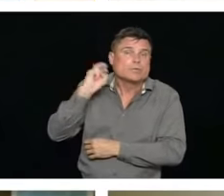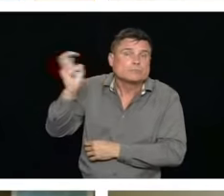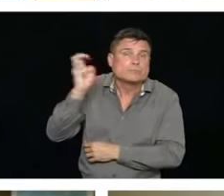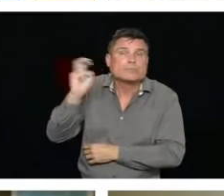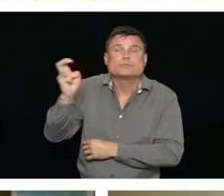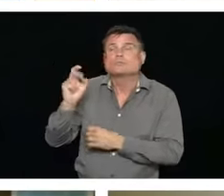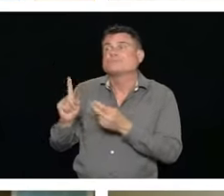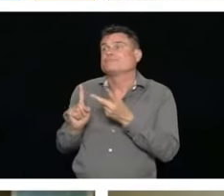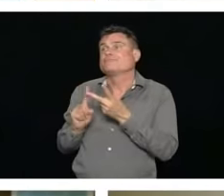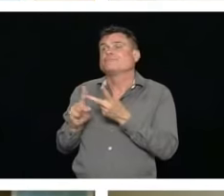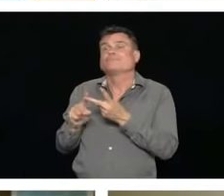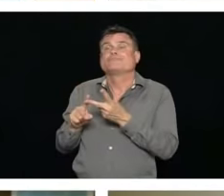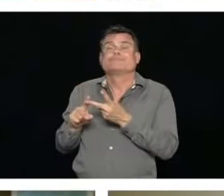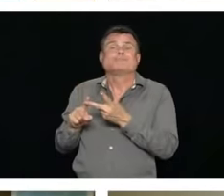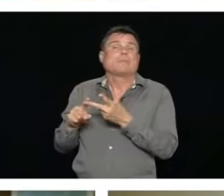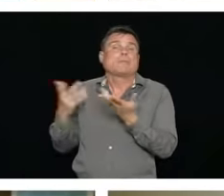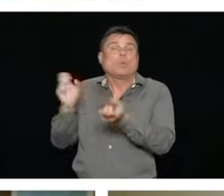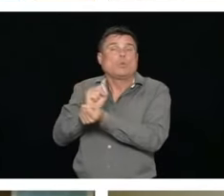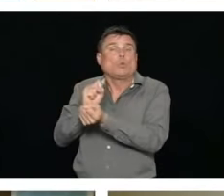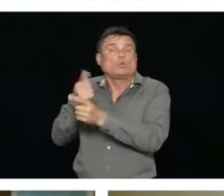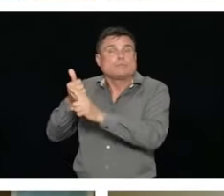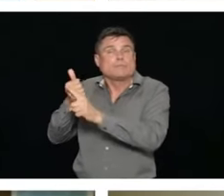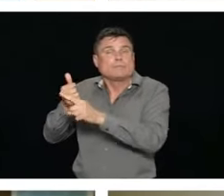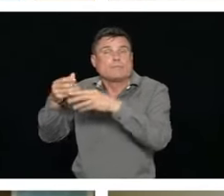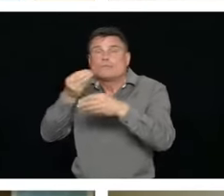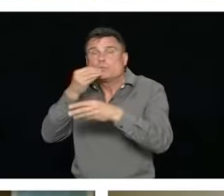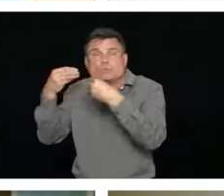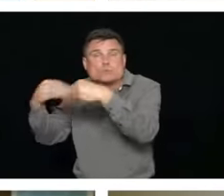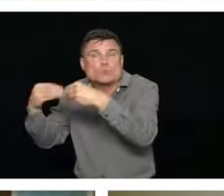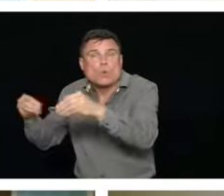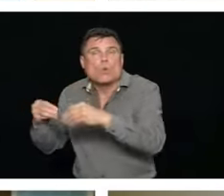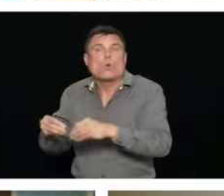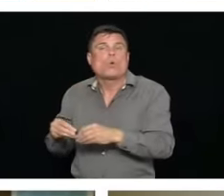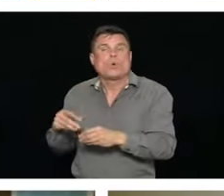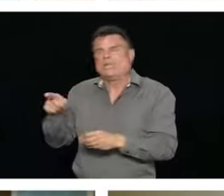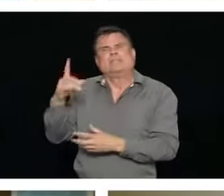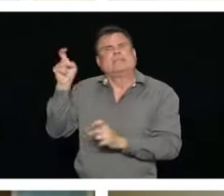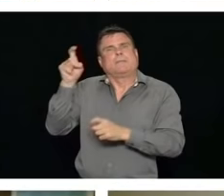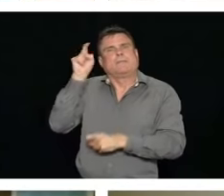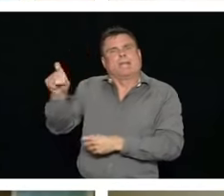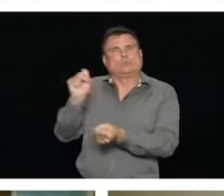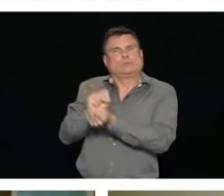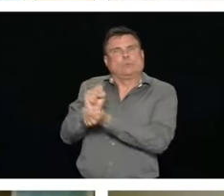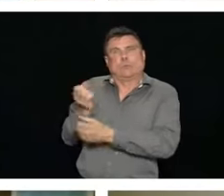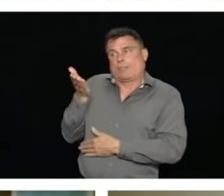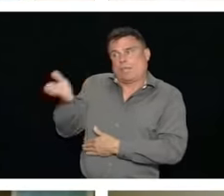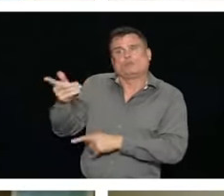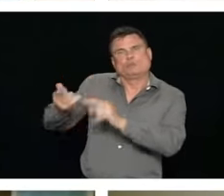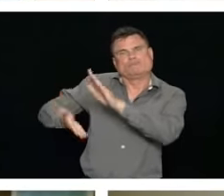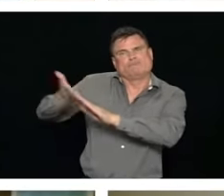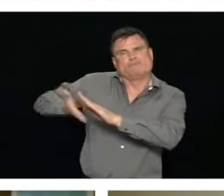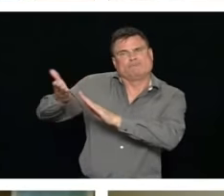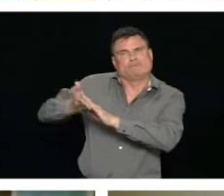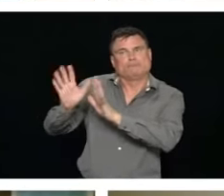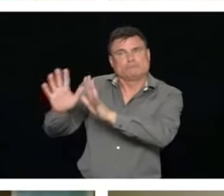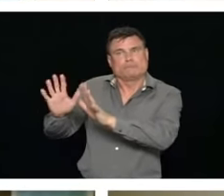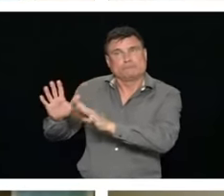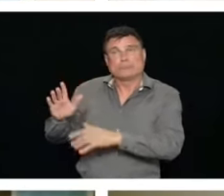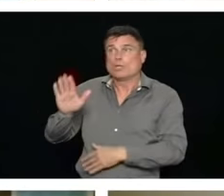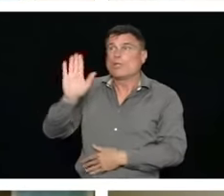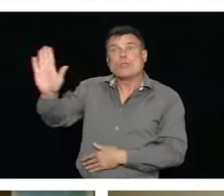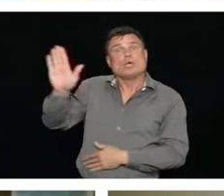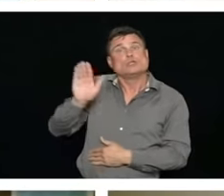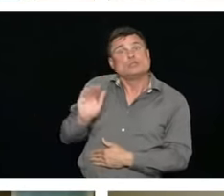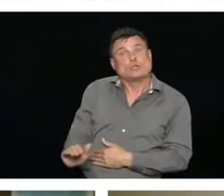unaware of that. Likewise, if their child is vulnerable and has special learning needs, that under